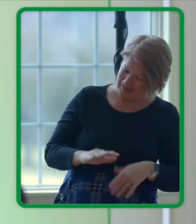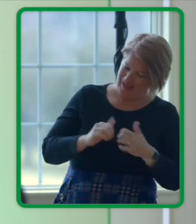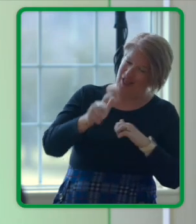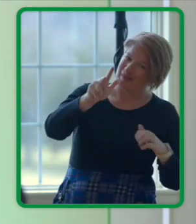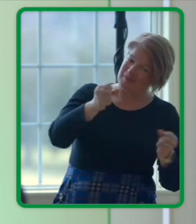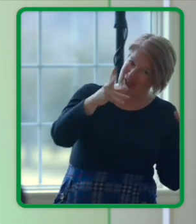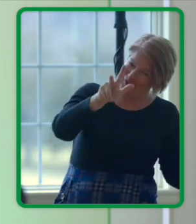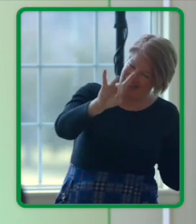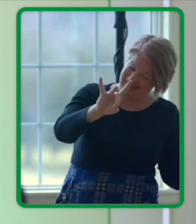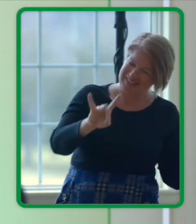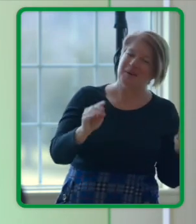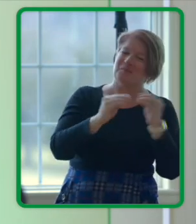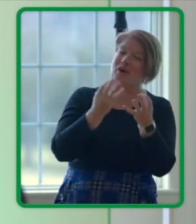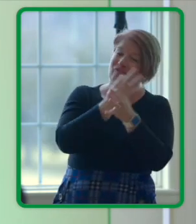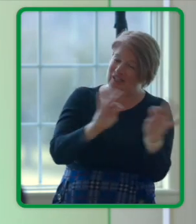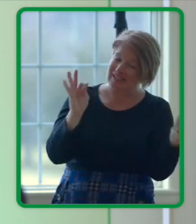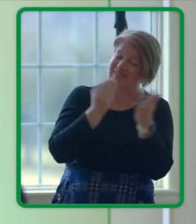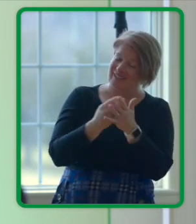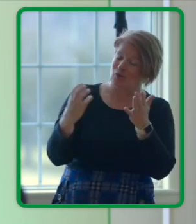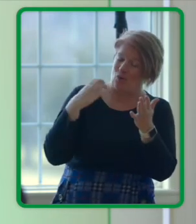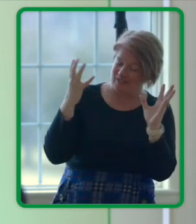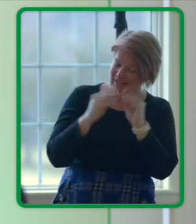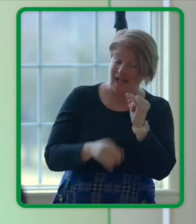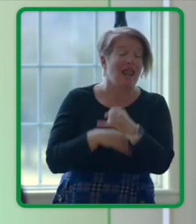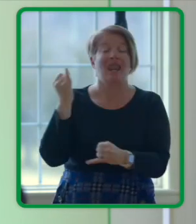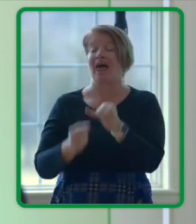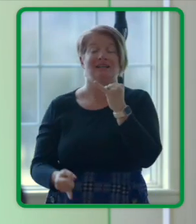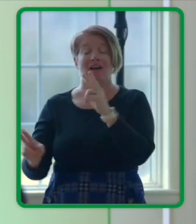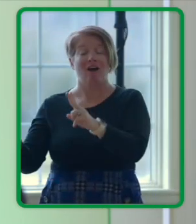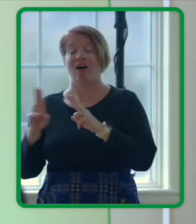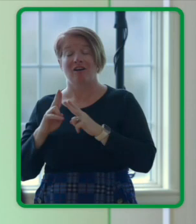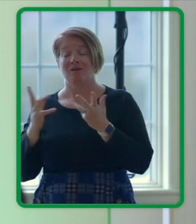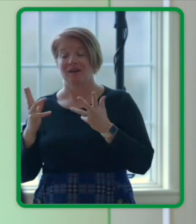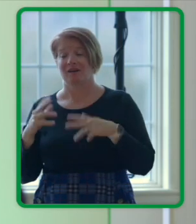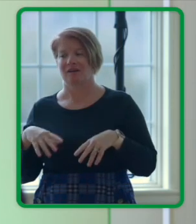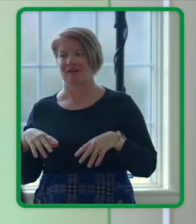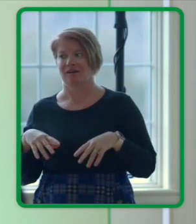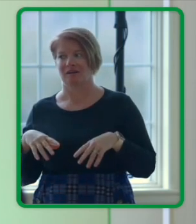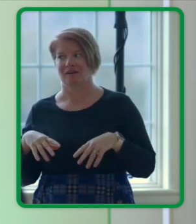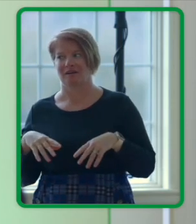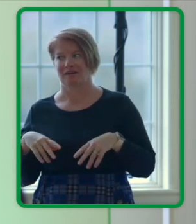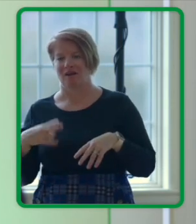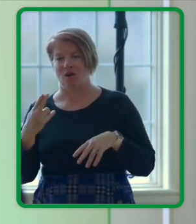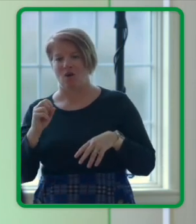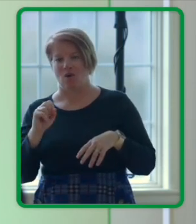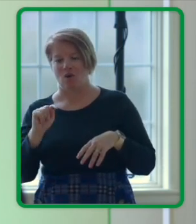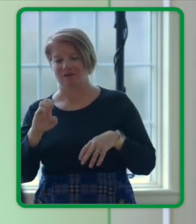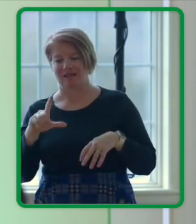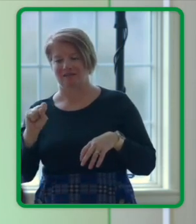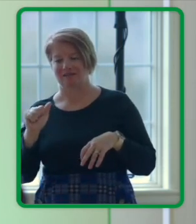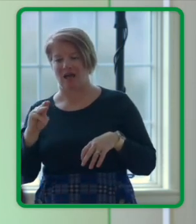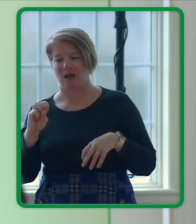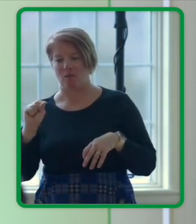and confidential coaching sessions. And lastly, we were honored to receive the Juntos Avanzamos designation for our